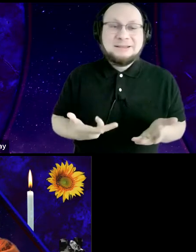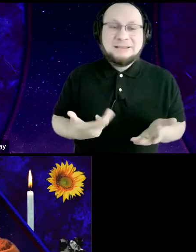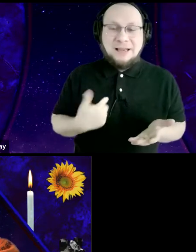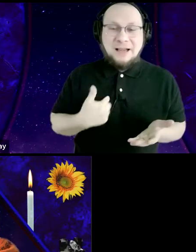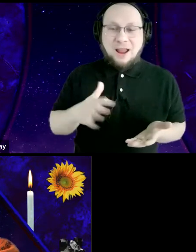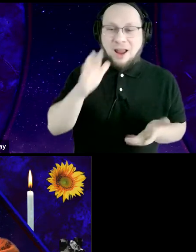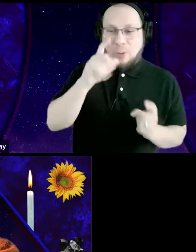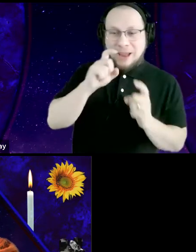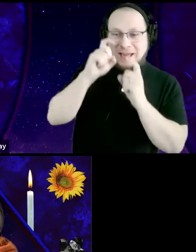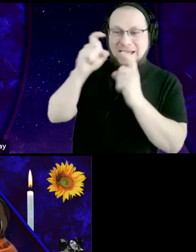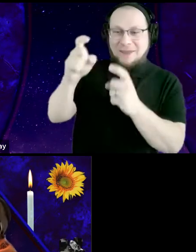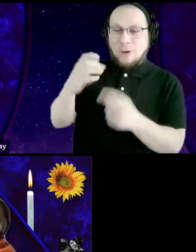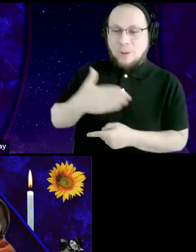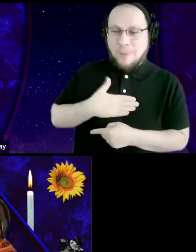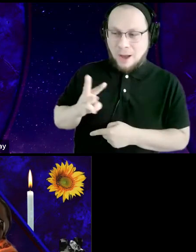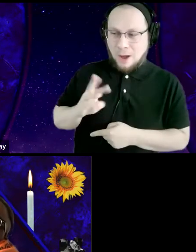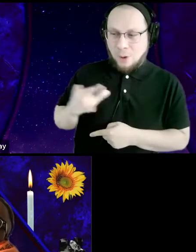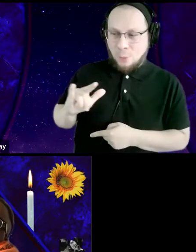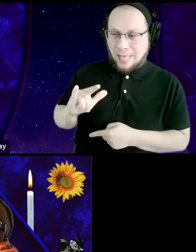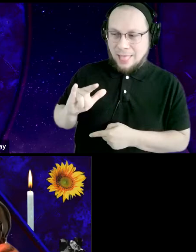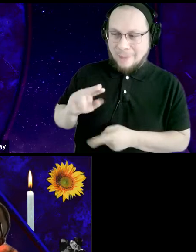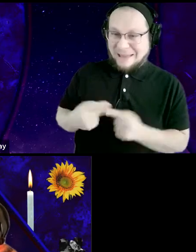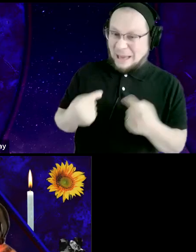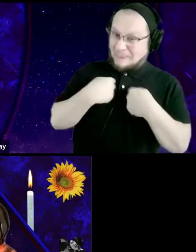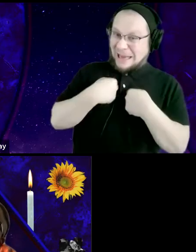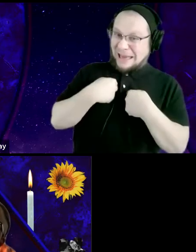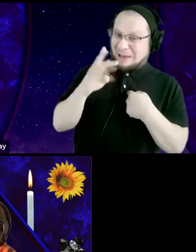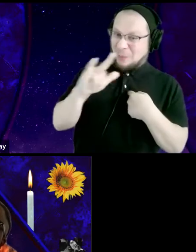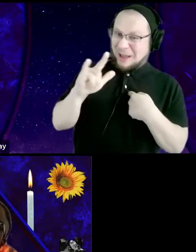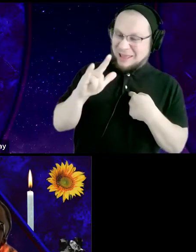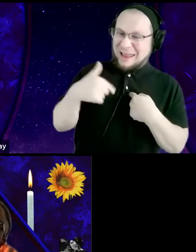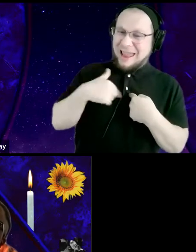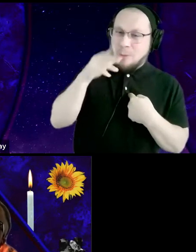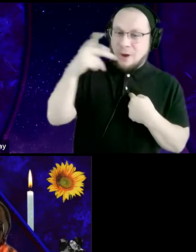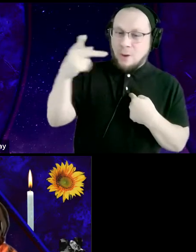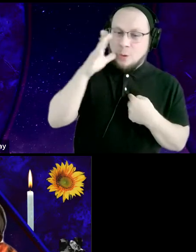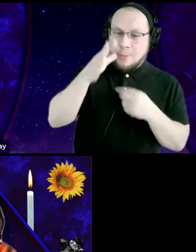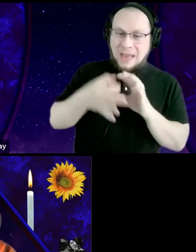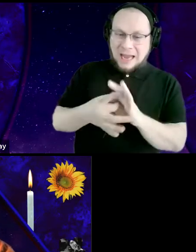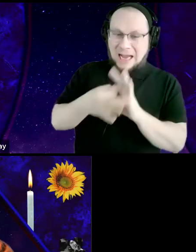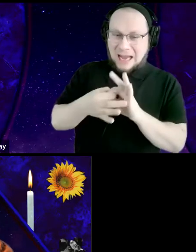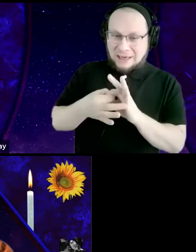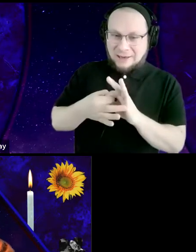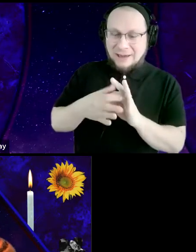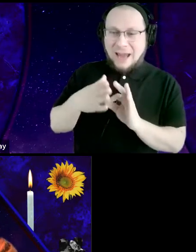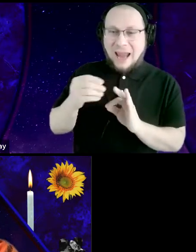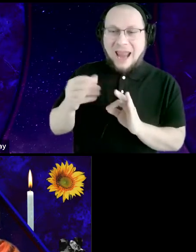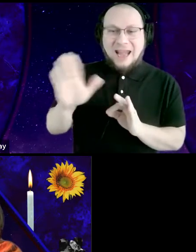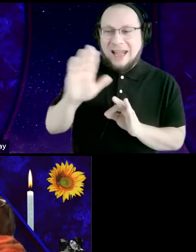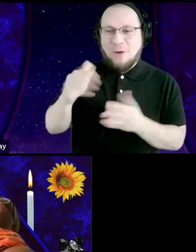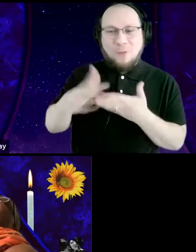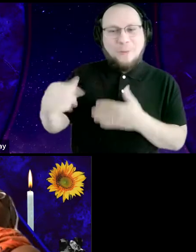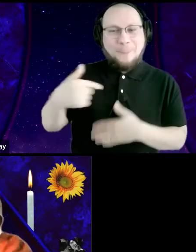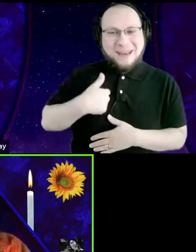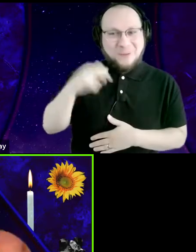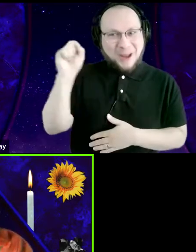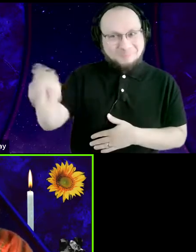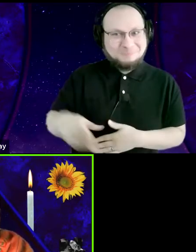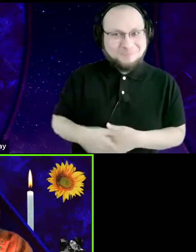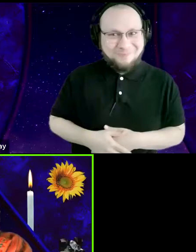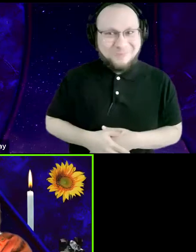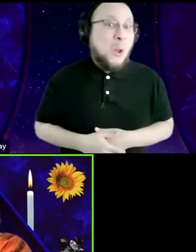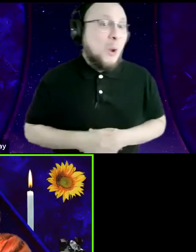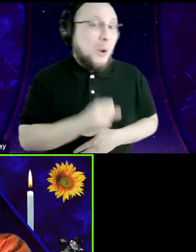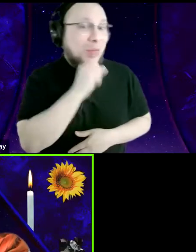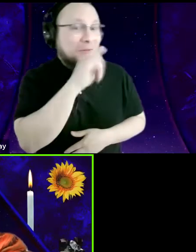an abundance of will in myself. And so I can't wait for us to be connected now and you'll never get rid of me. Oh, I love